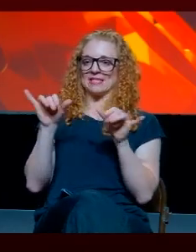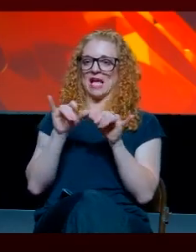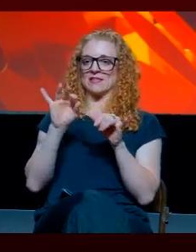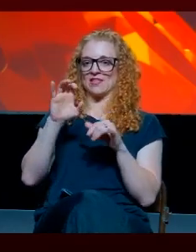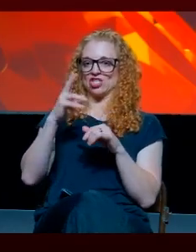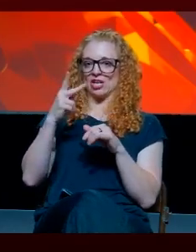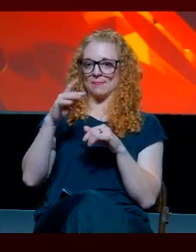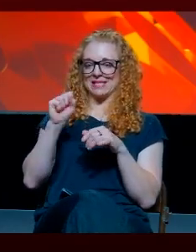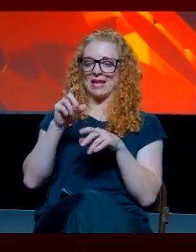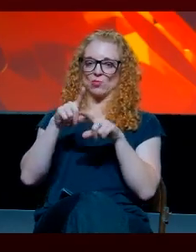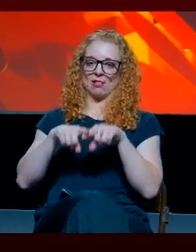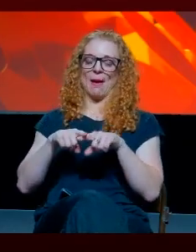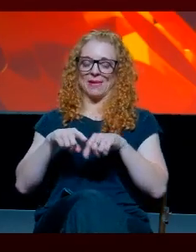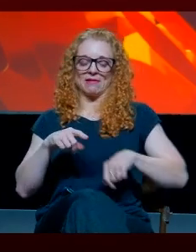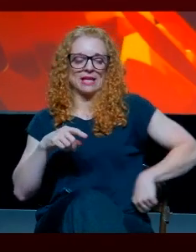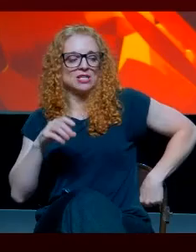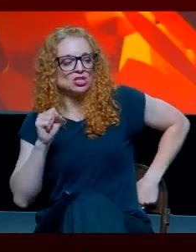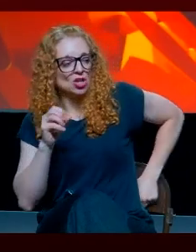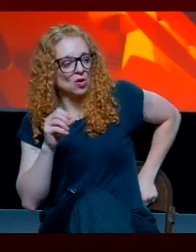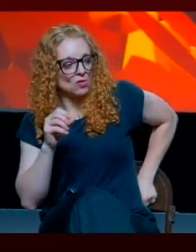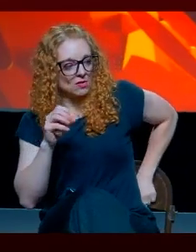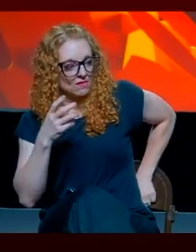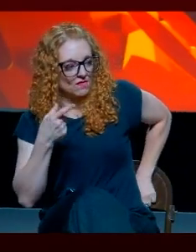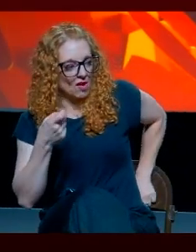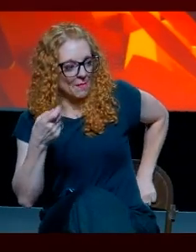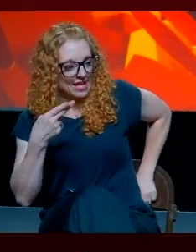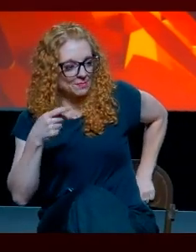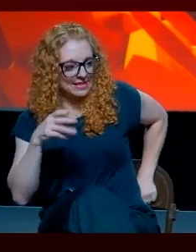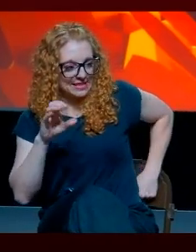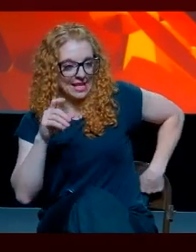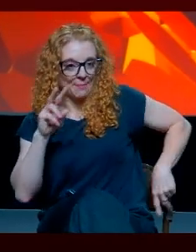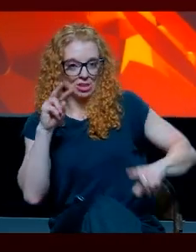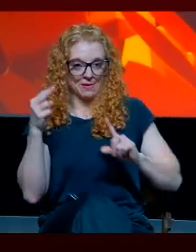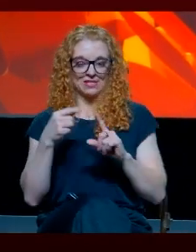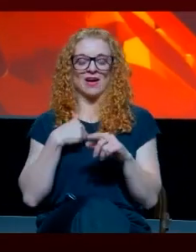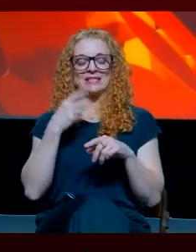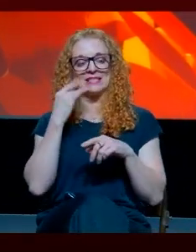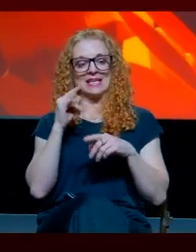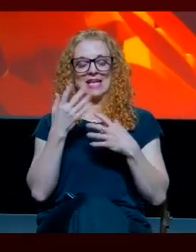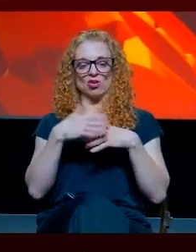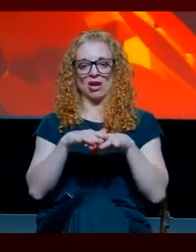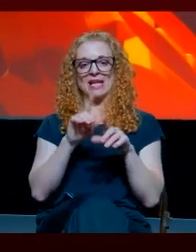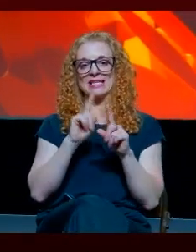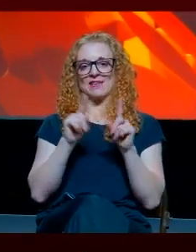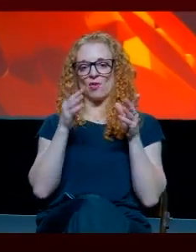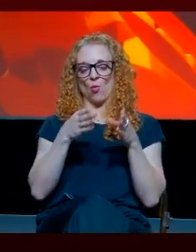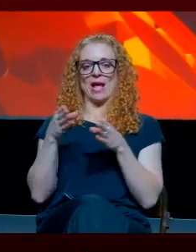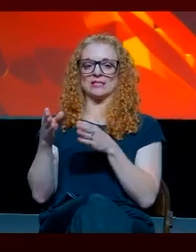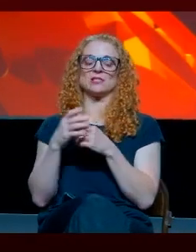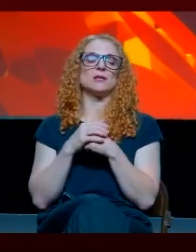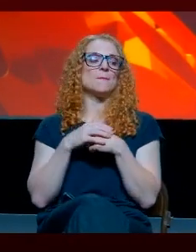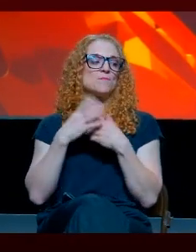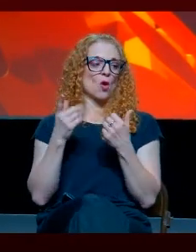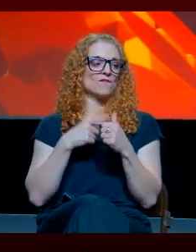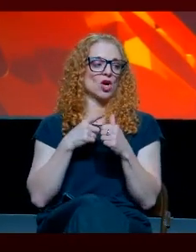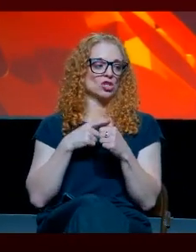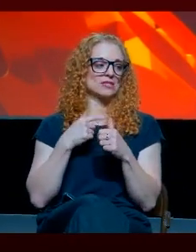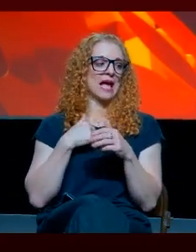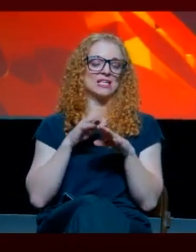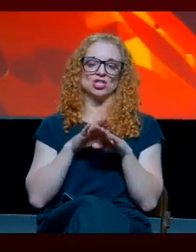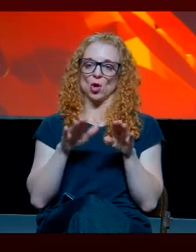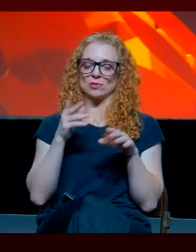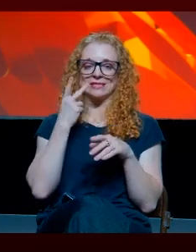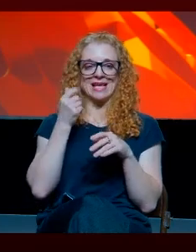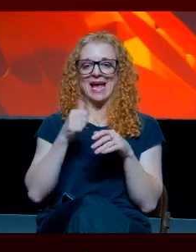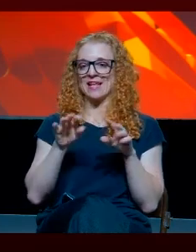and getting reliability. So from a HPC perspective, I see it integrating in different ways. So first, I don't see